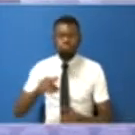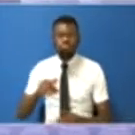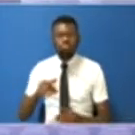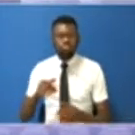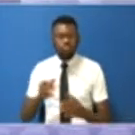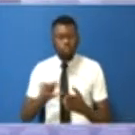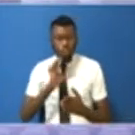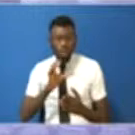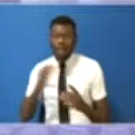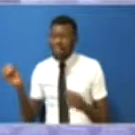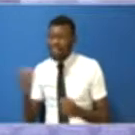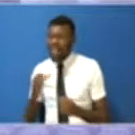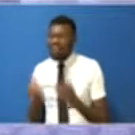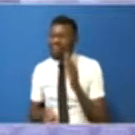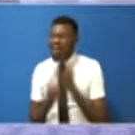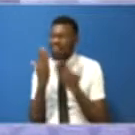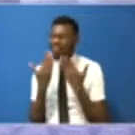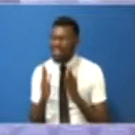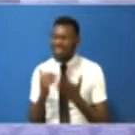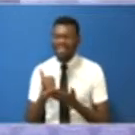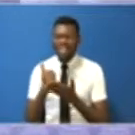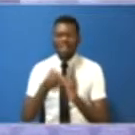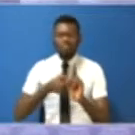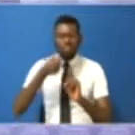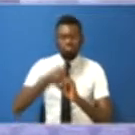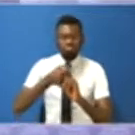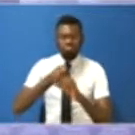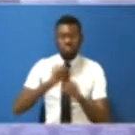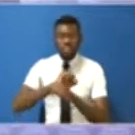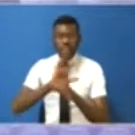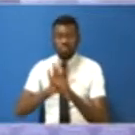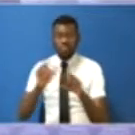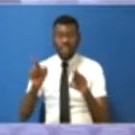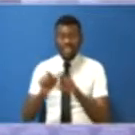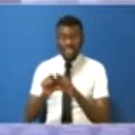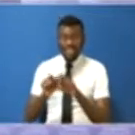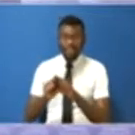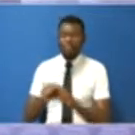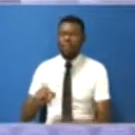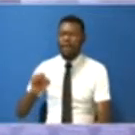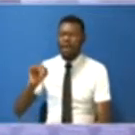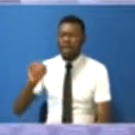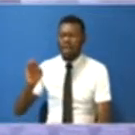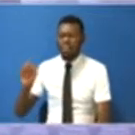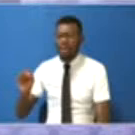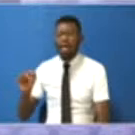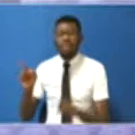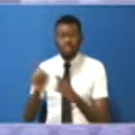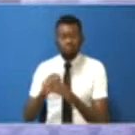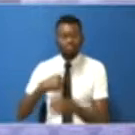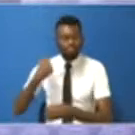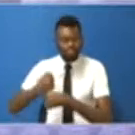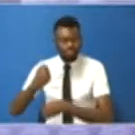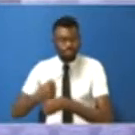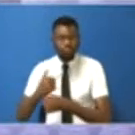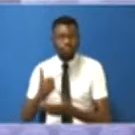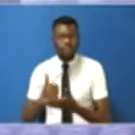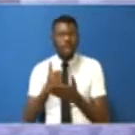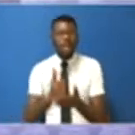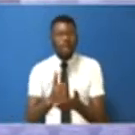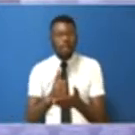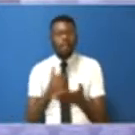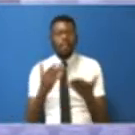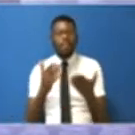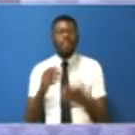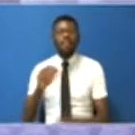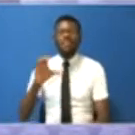settlement that has truly helped us fight covet 19. the metropolitan authority has further worked on pedestrianizing the